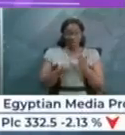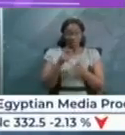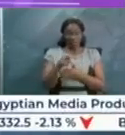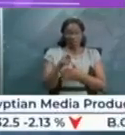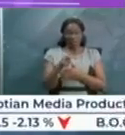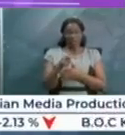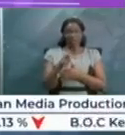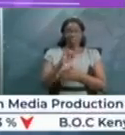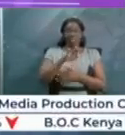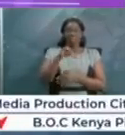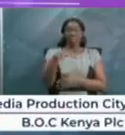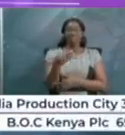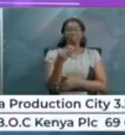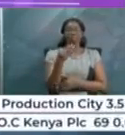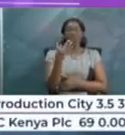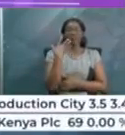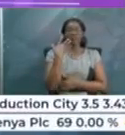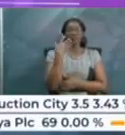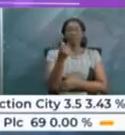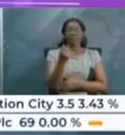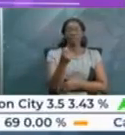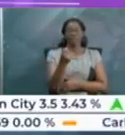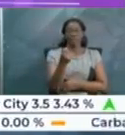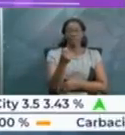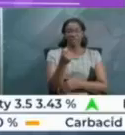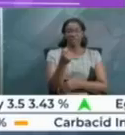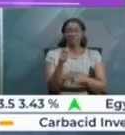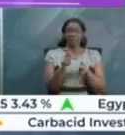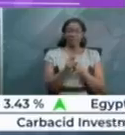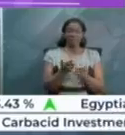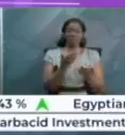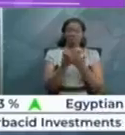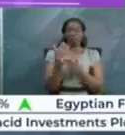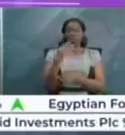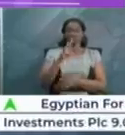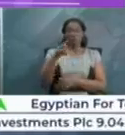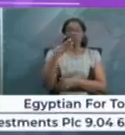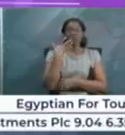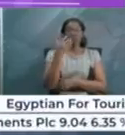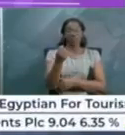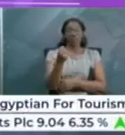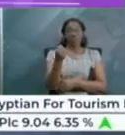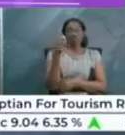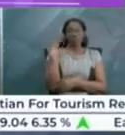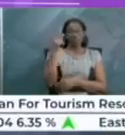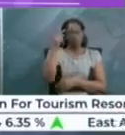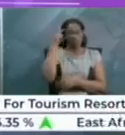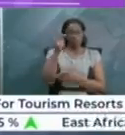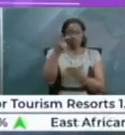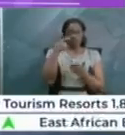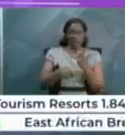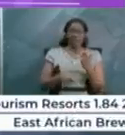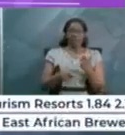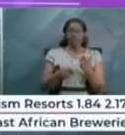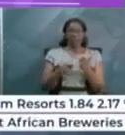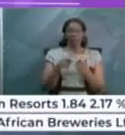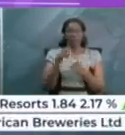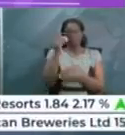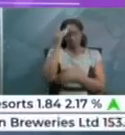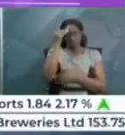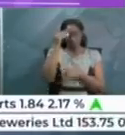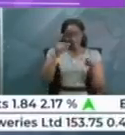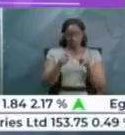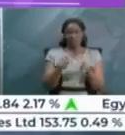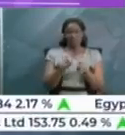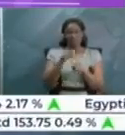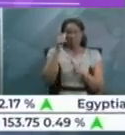is 3,500 Kenyan shillings. The discount from the 4,000 Kenyan shillings of the original price of the edupack. So remember, on